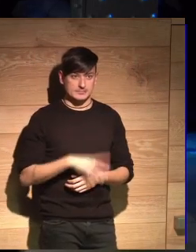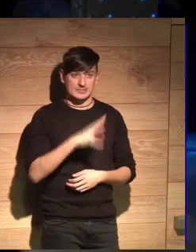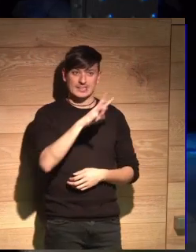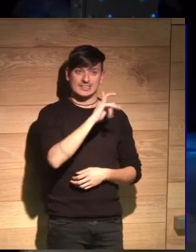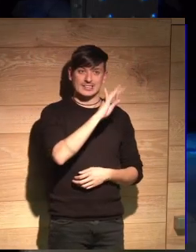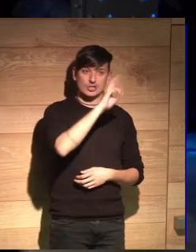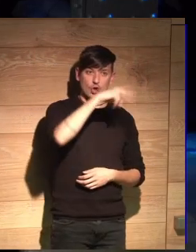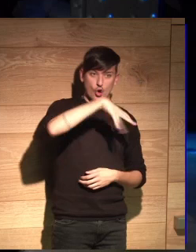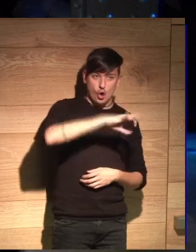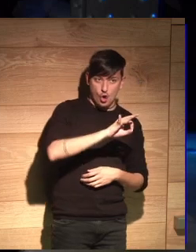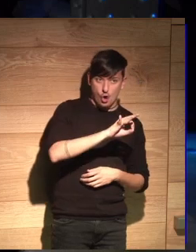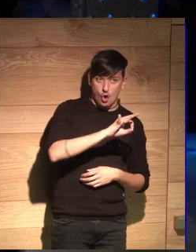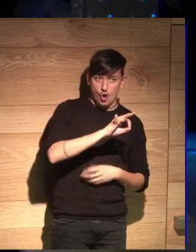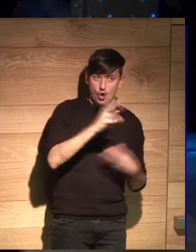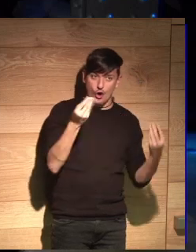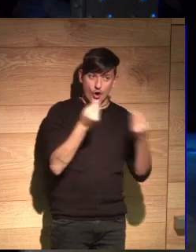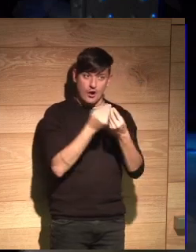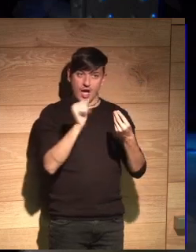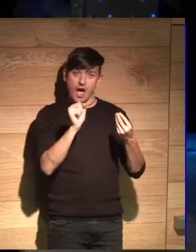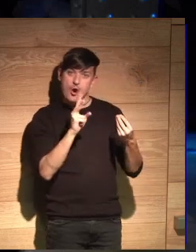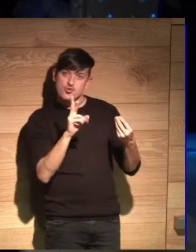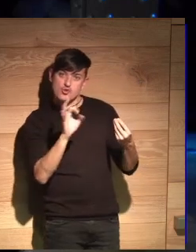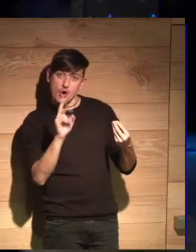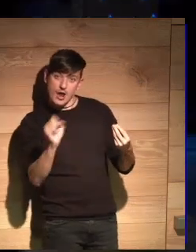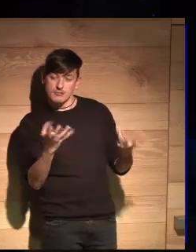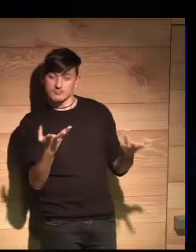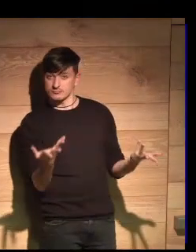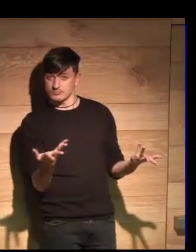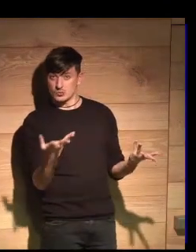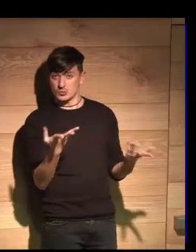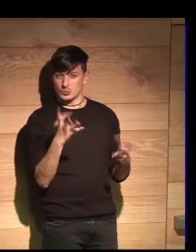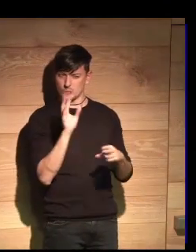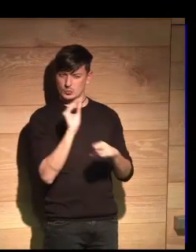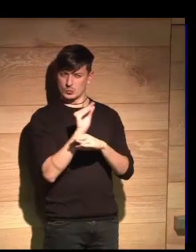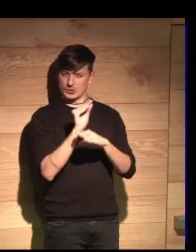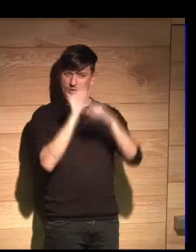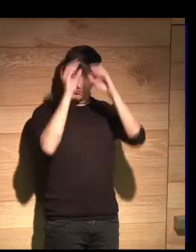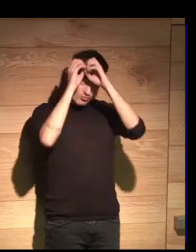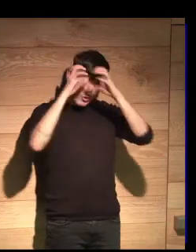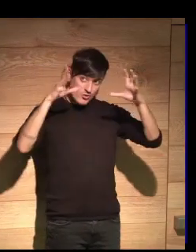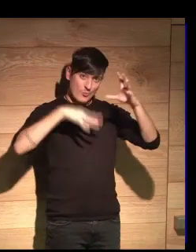And here we have Tithonus. So